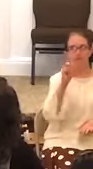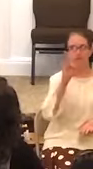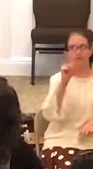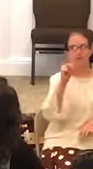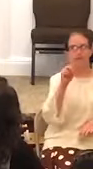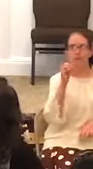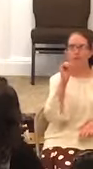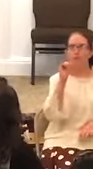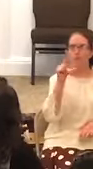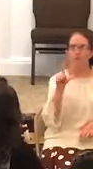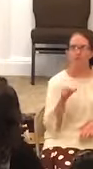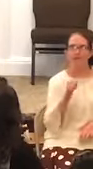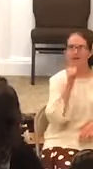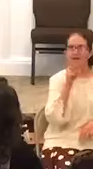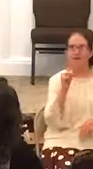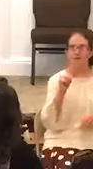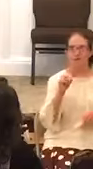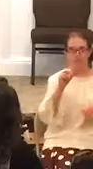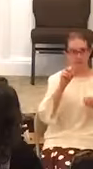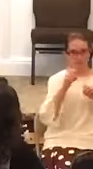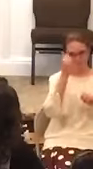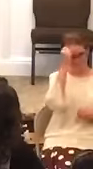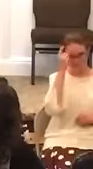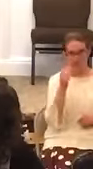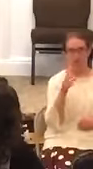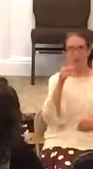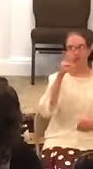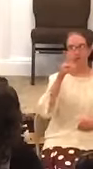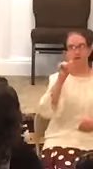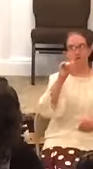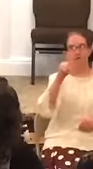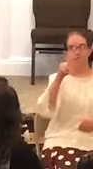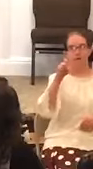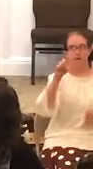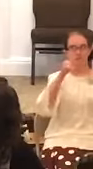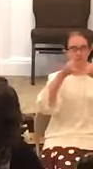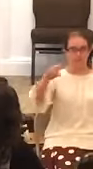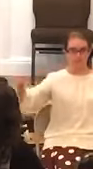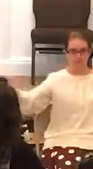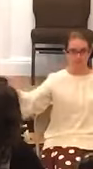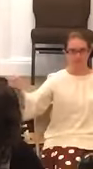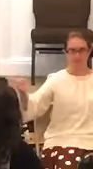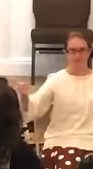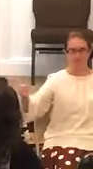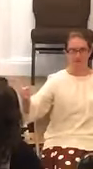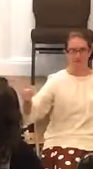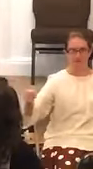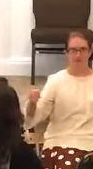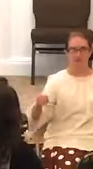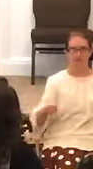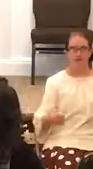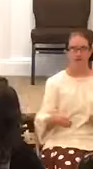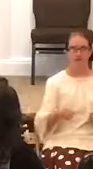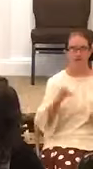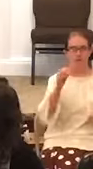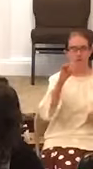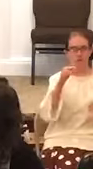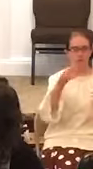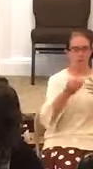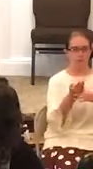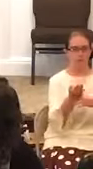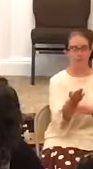Amen. It doesn't make any sense. I'm a pipeline, though. I'm you know what that pipeline does? It lets the oil flow